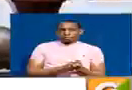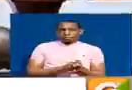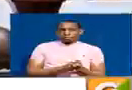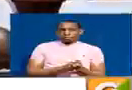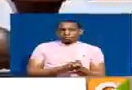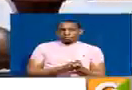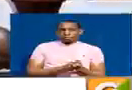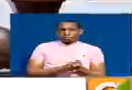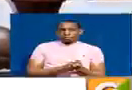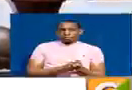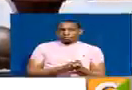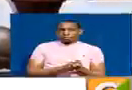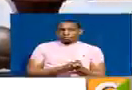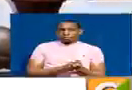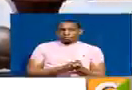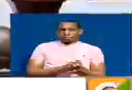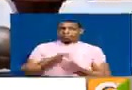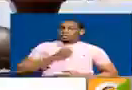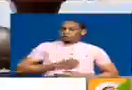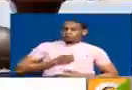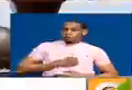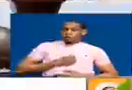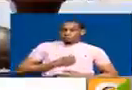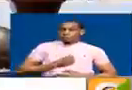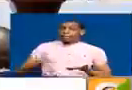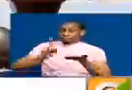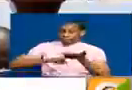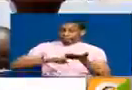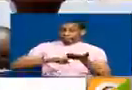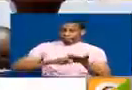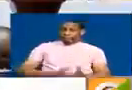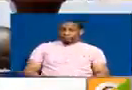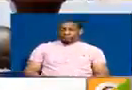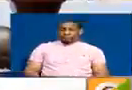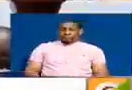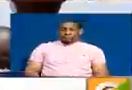For you. Yes. Okay. Sorry, I take this back.